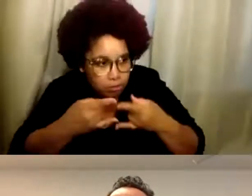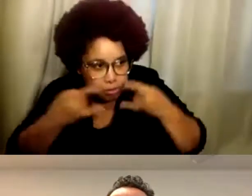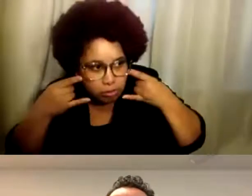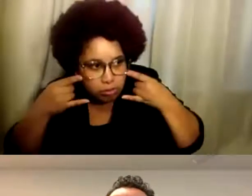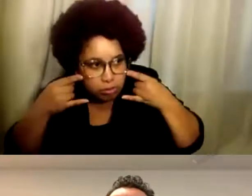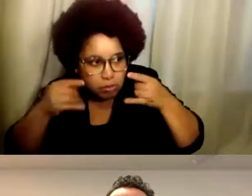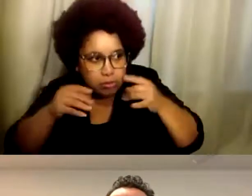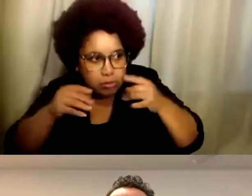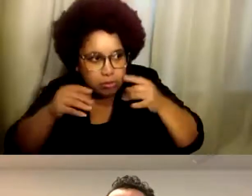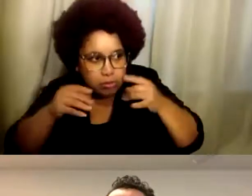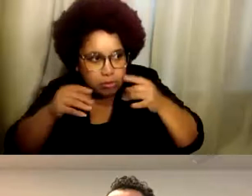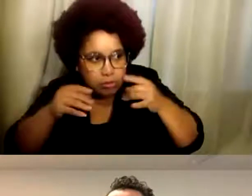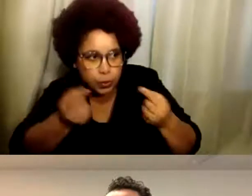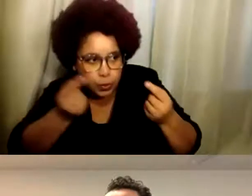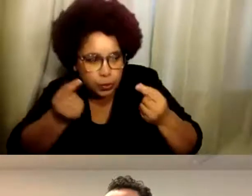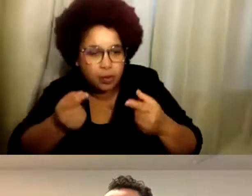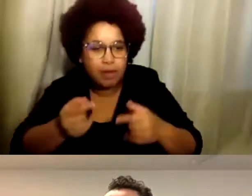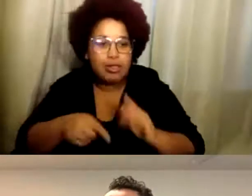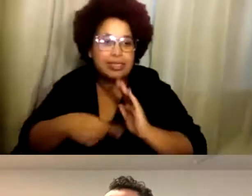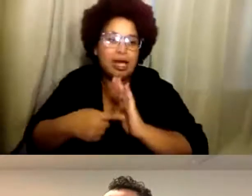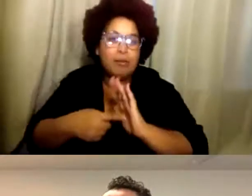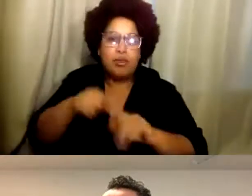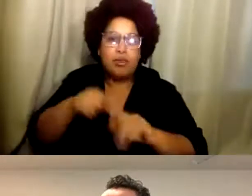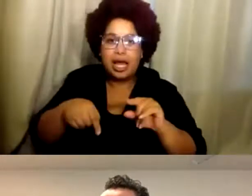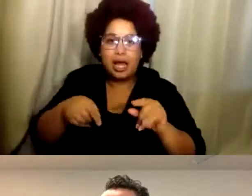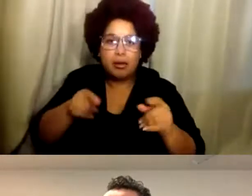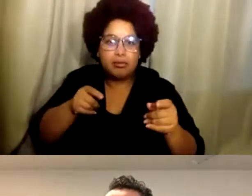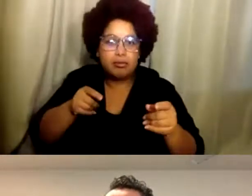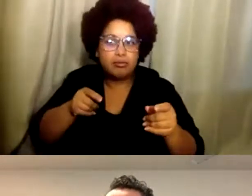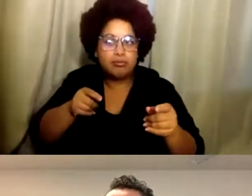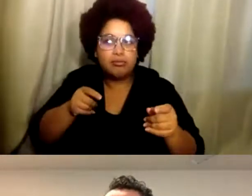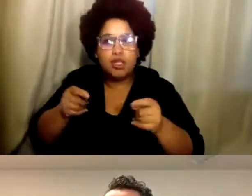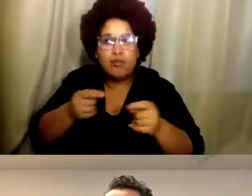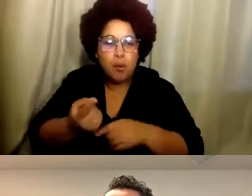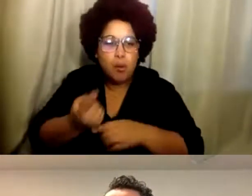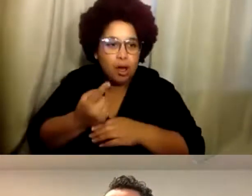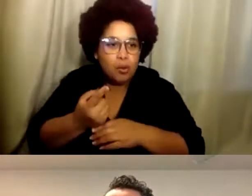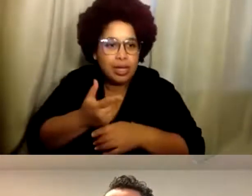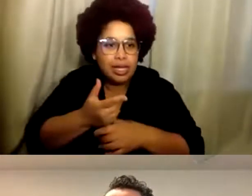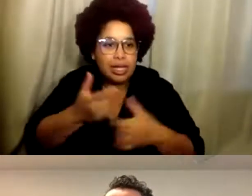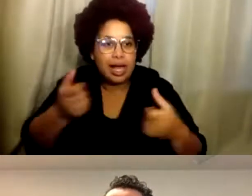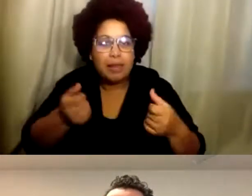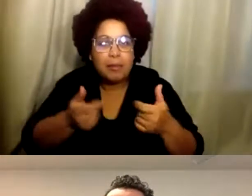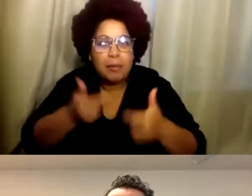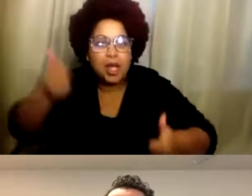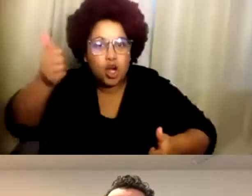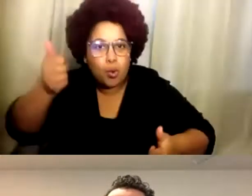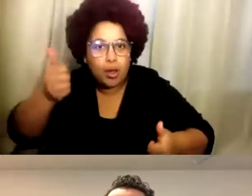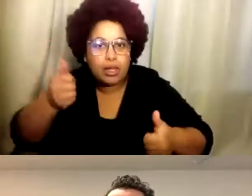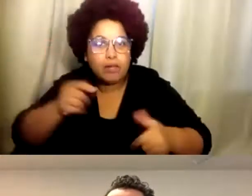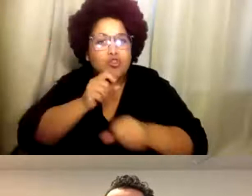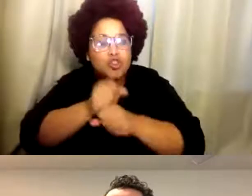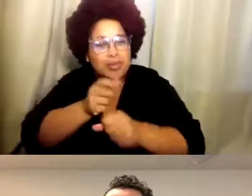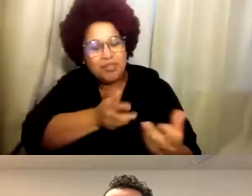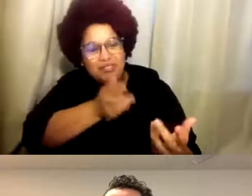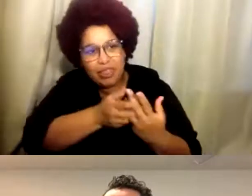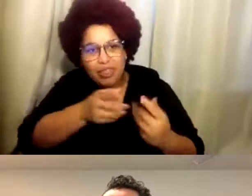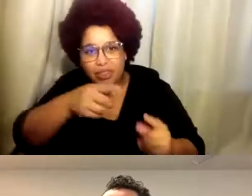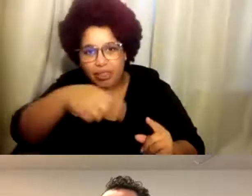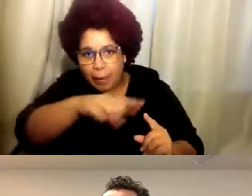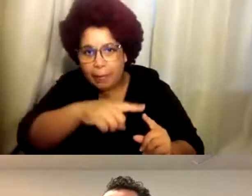can't maneuver, for example, one mask, we get them a bigger size one that will really fit them, and